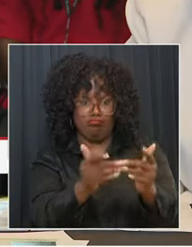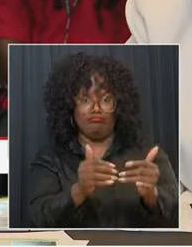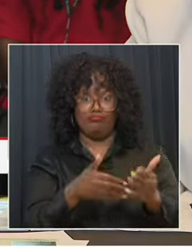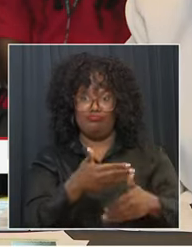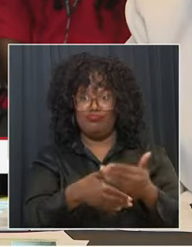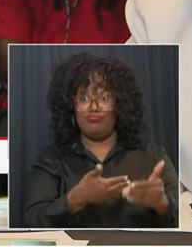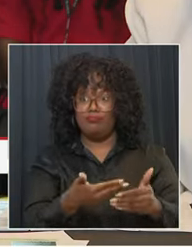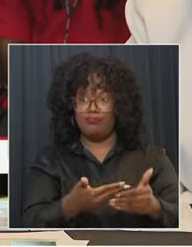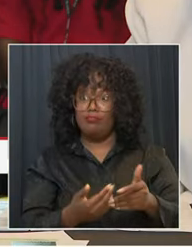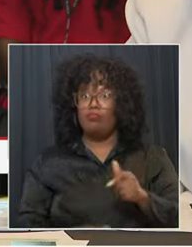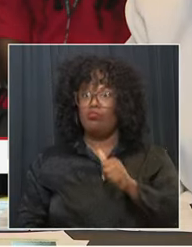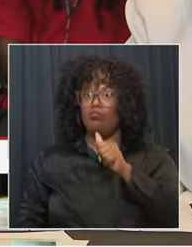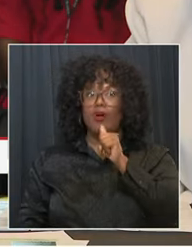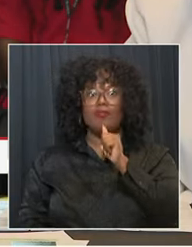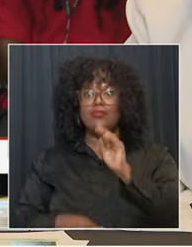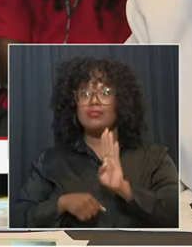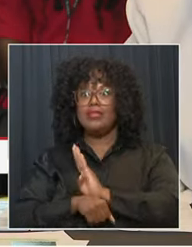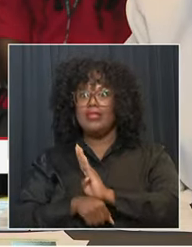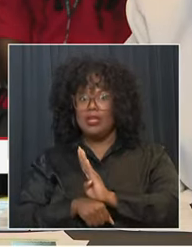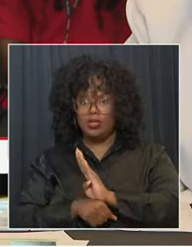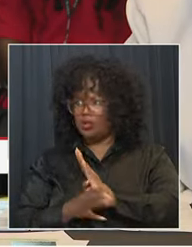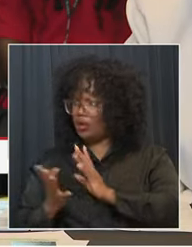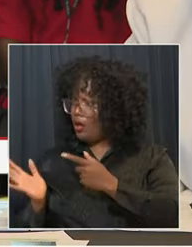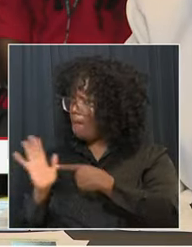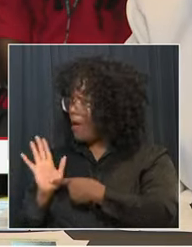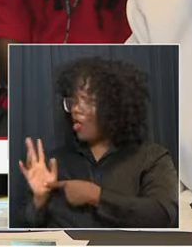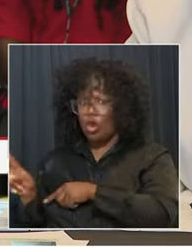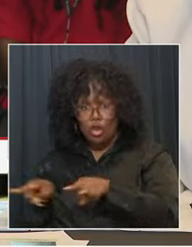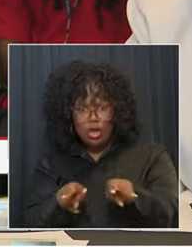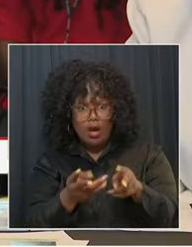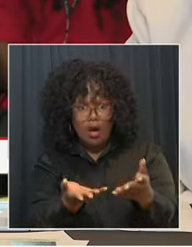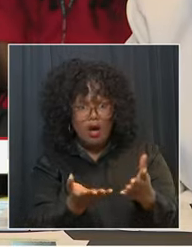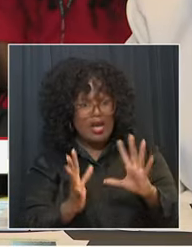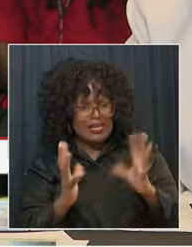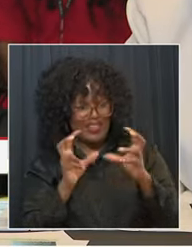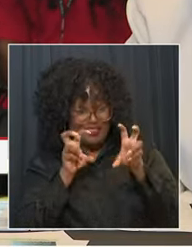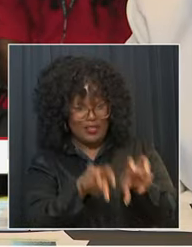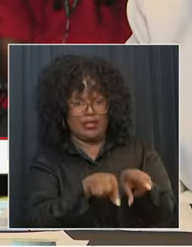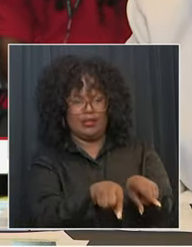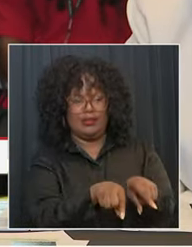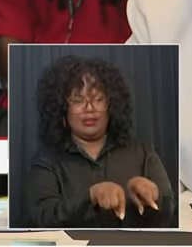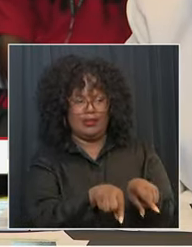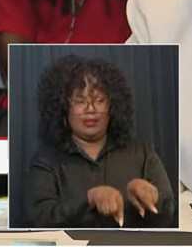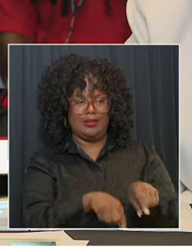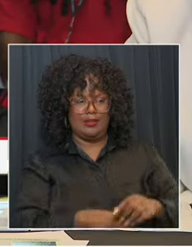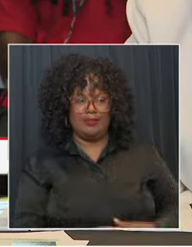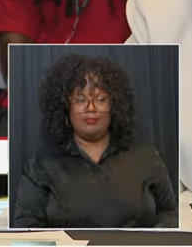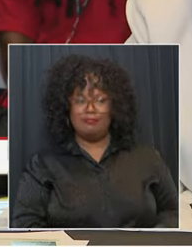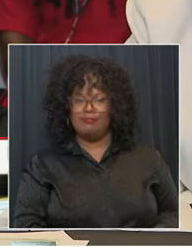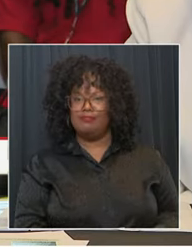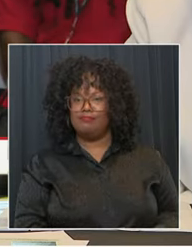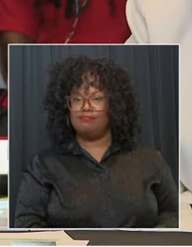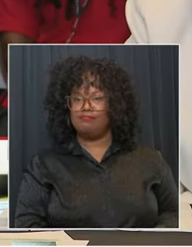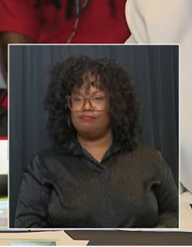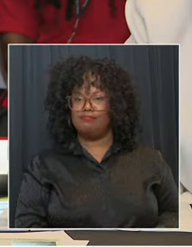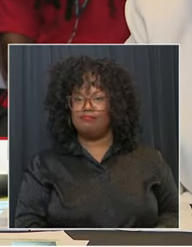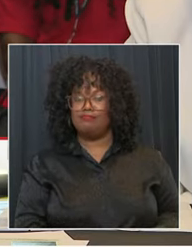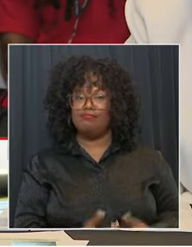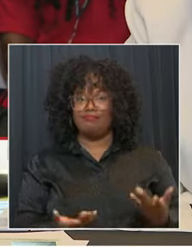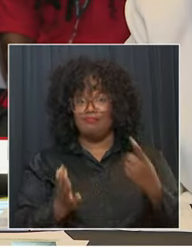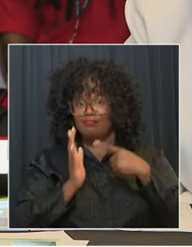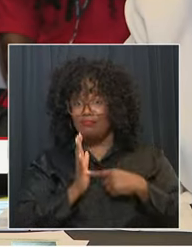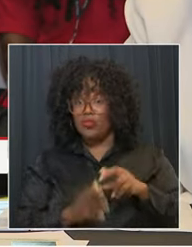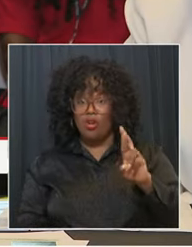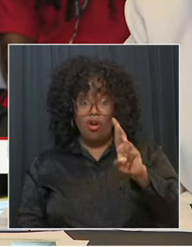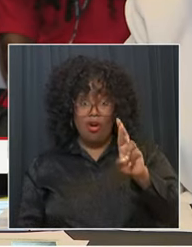neighborhood is ready for investment. So we think that's important. And obviously the investment in RFK is a big,